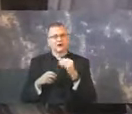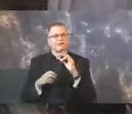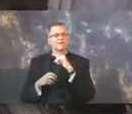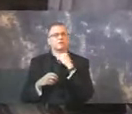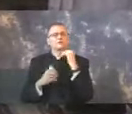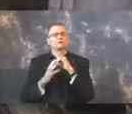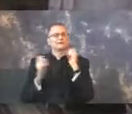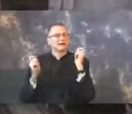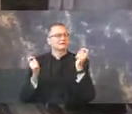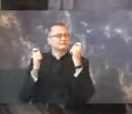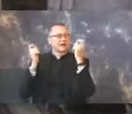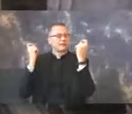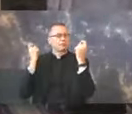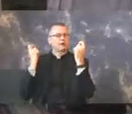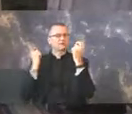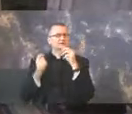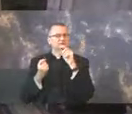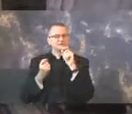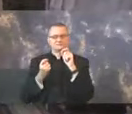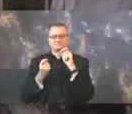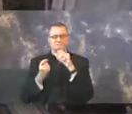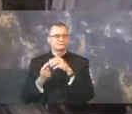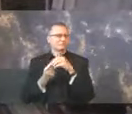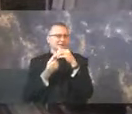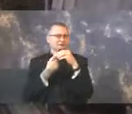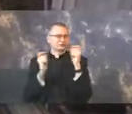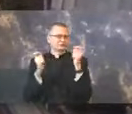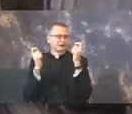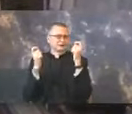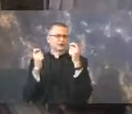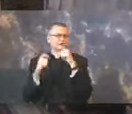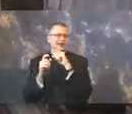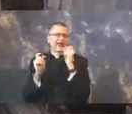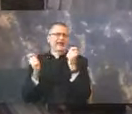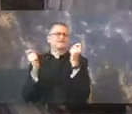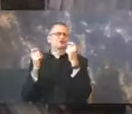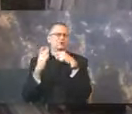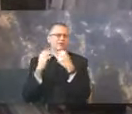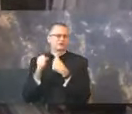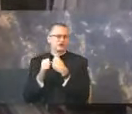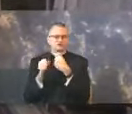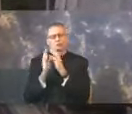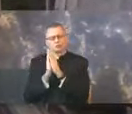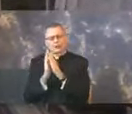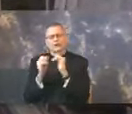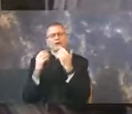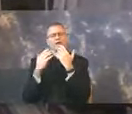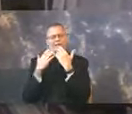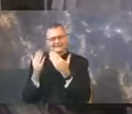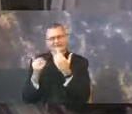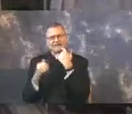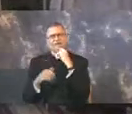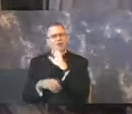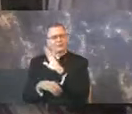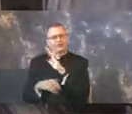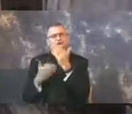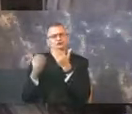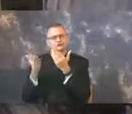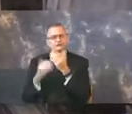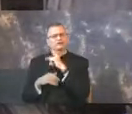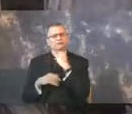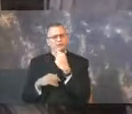of particular note for this year. In this moment of prayer for our priests and gratitude for the gift of the priesthood and for the gift